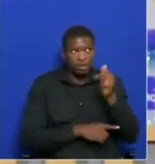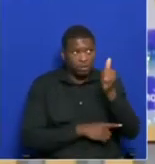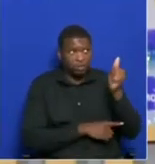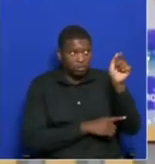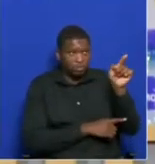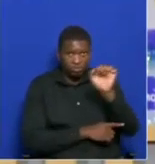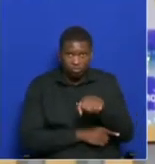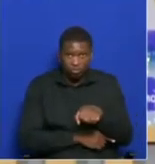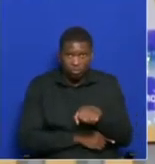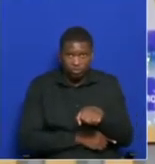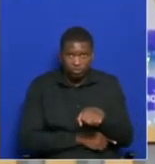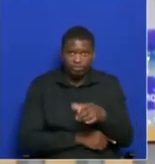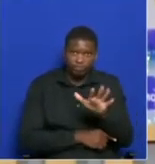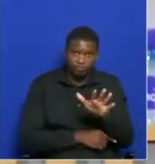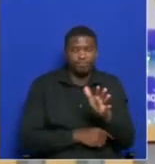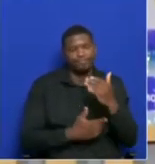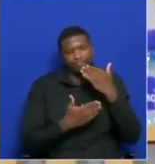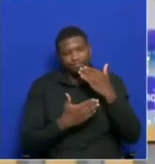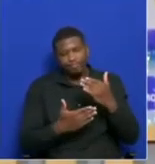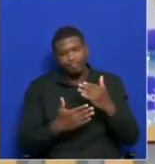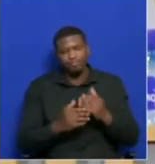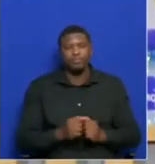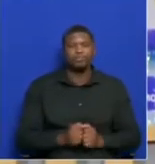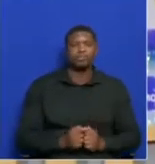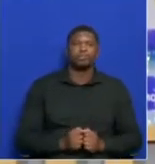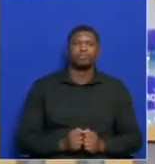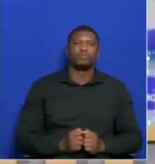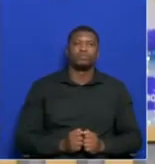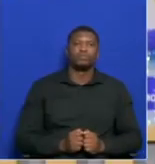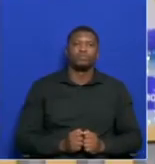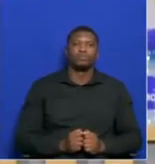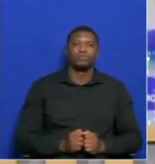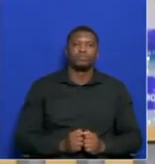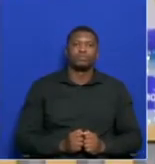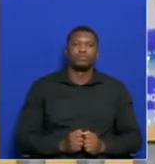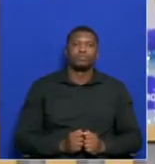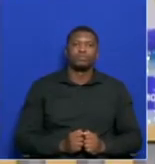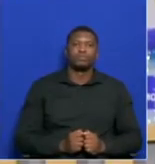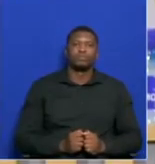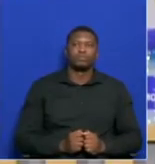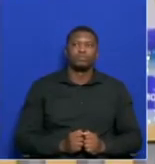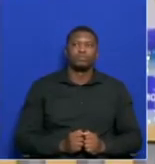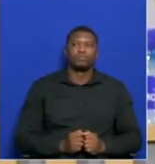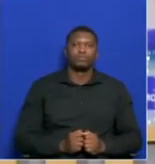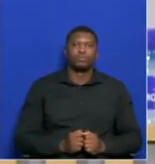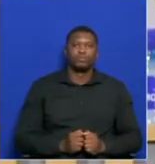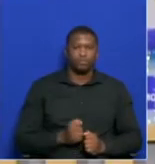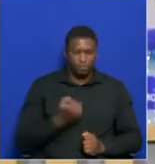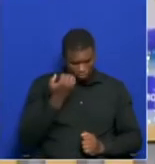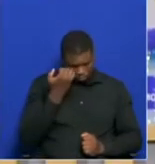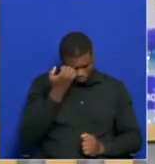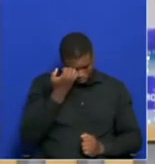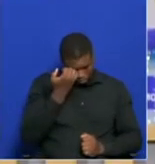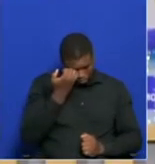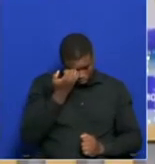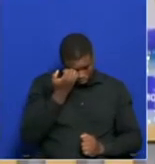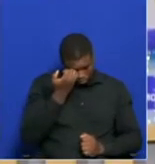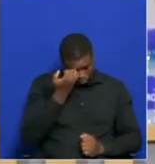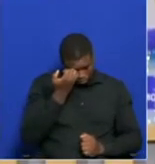you. yes. Okay.